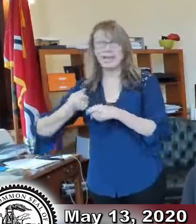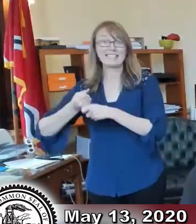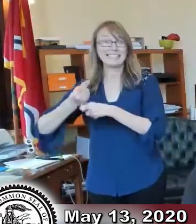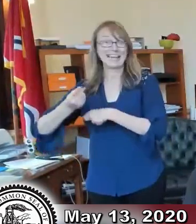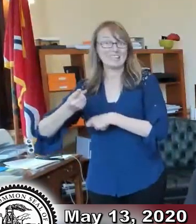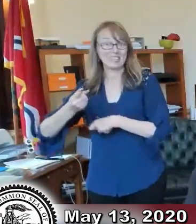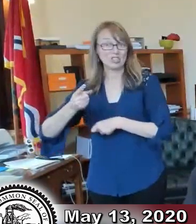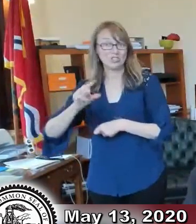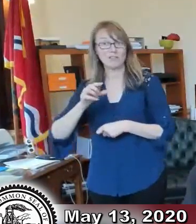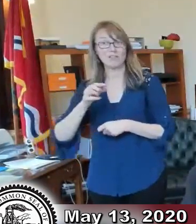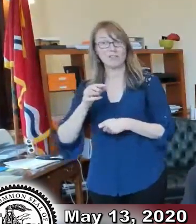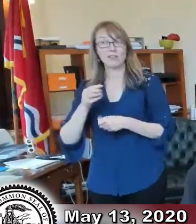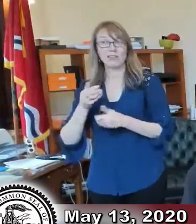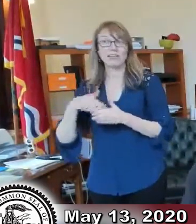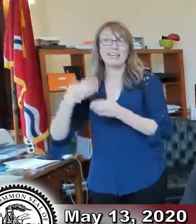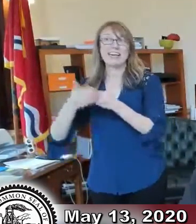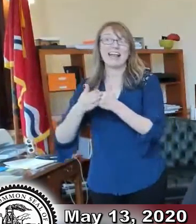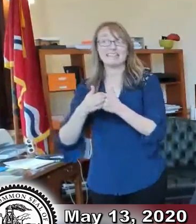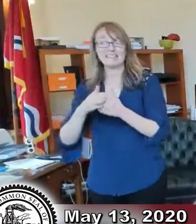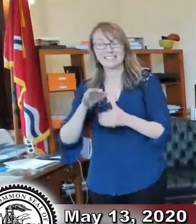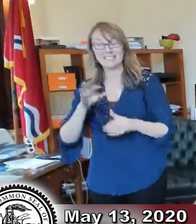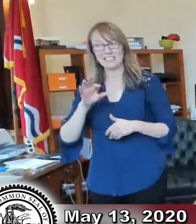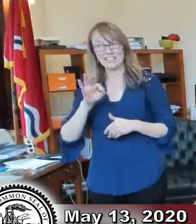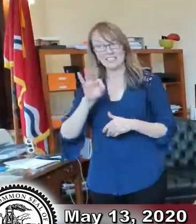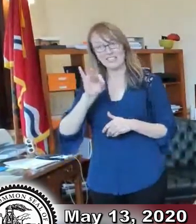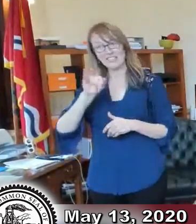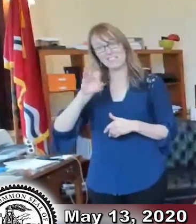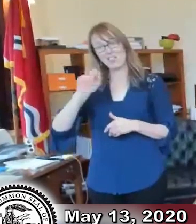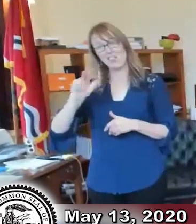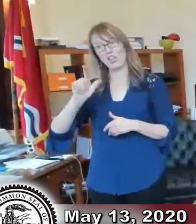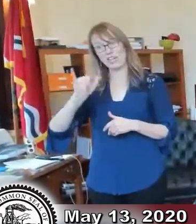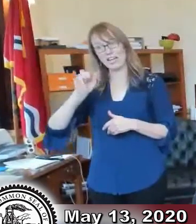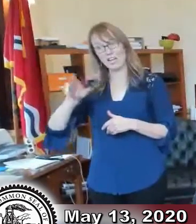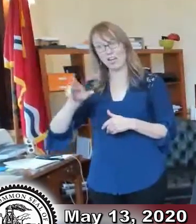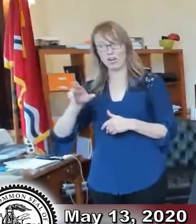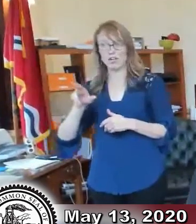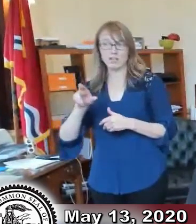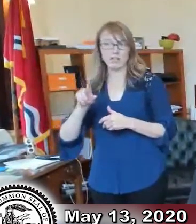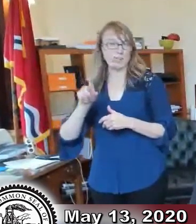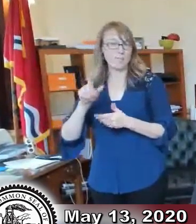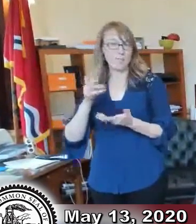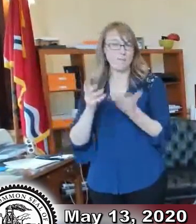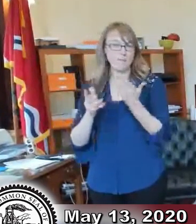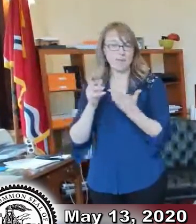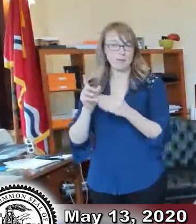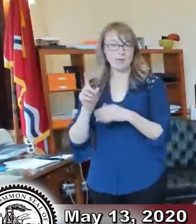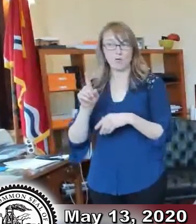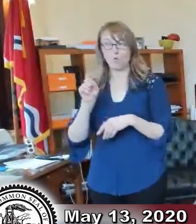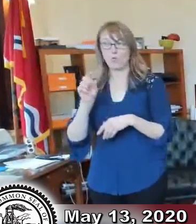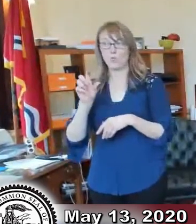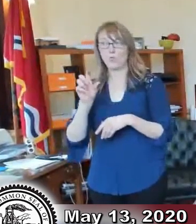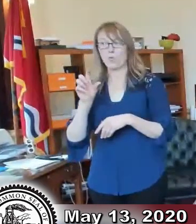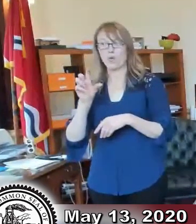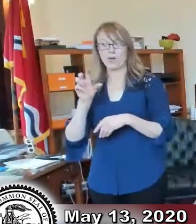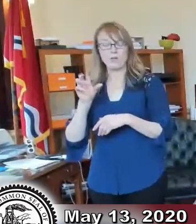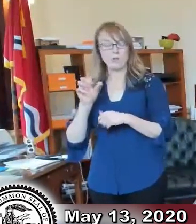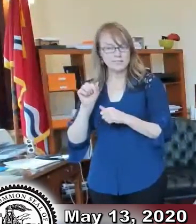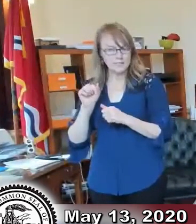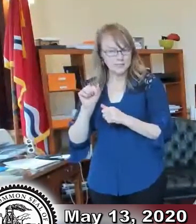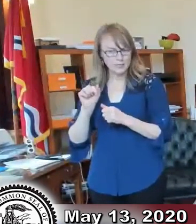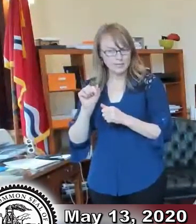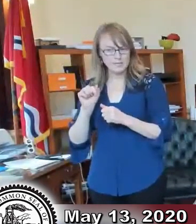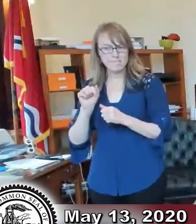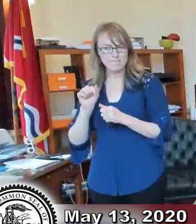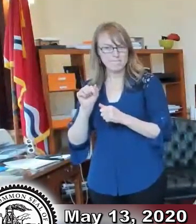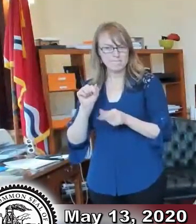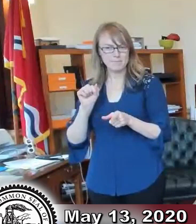maybe $120 million bad, meaning we won't have that revenue. We don't know the answer because none of us know what's